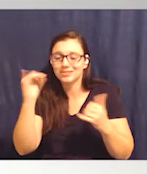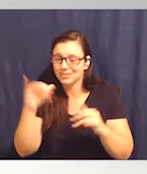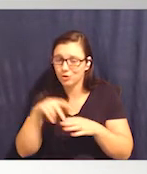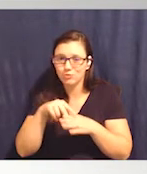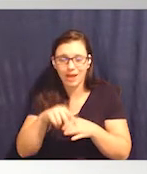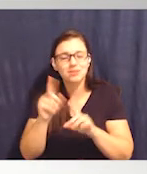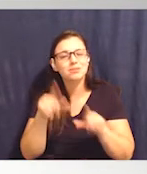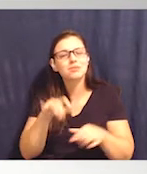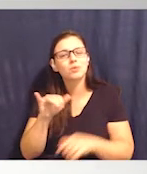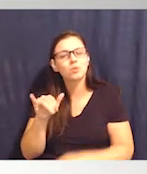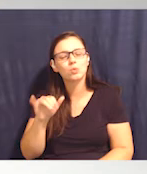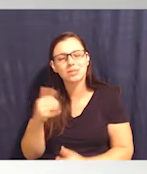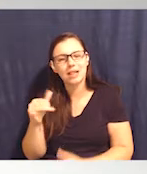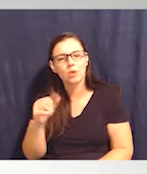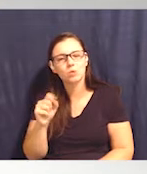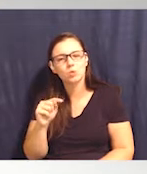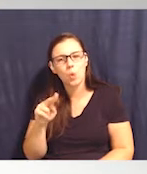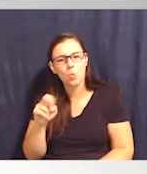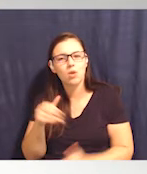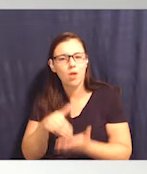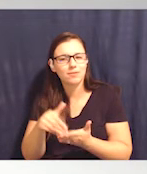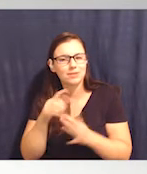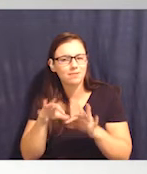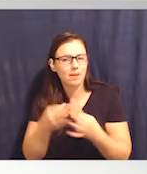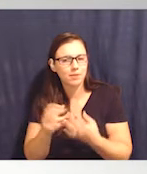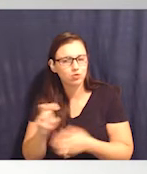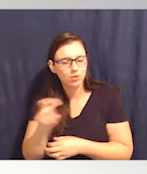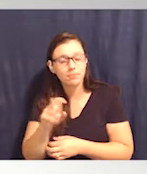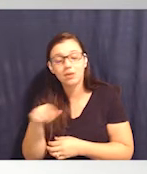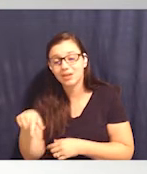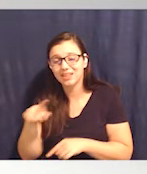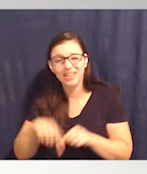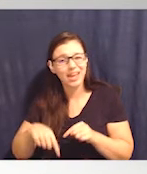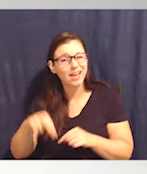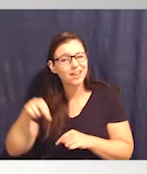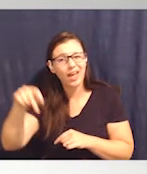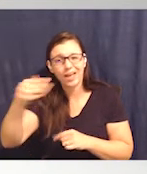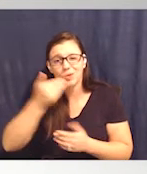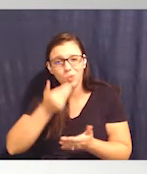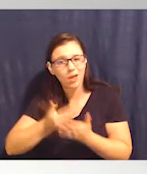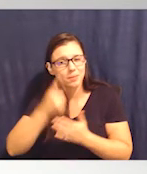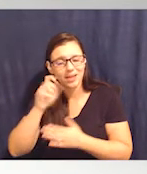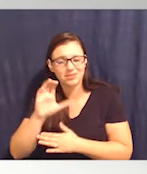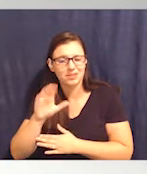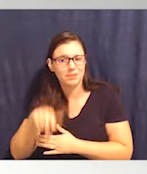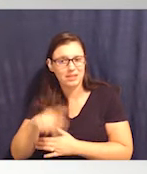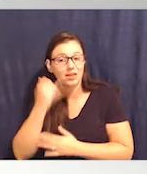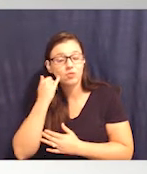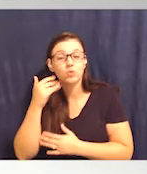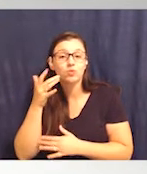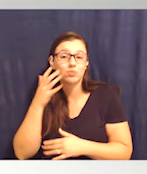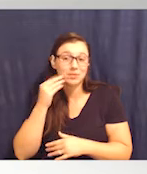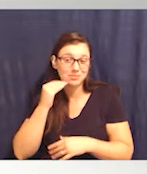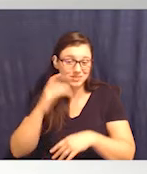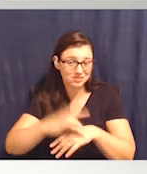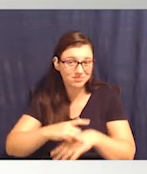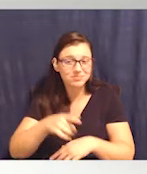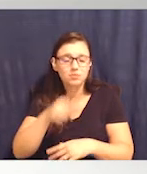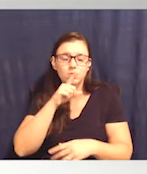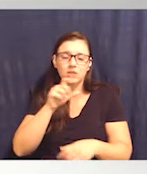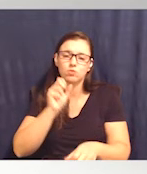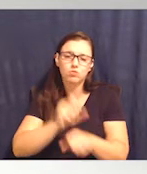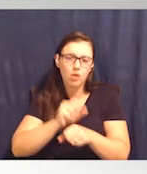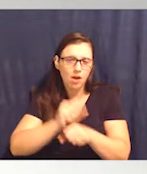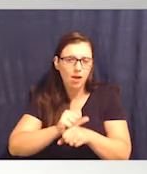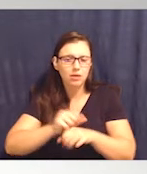trips, and he can't hike real well because of the CP. If you've ever been out there, it's really rocky, rough terrain. But we'll get him on a horse. We'll be 10,